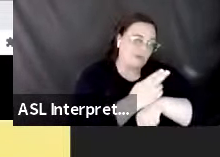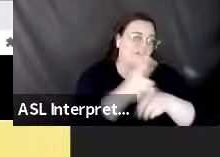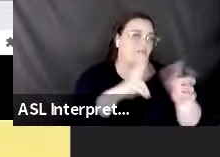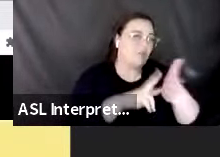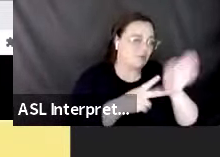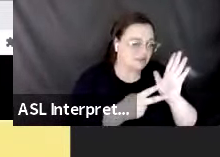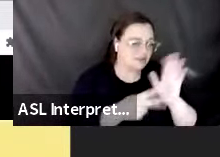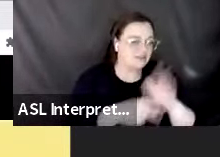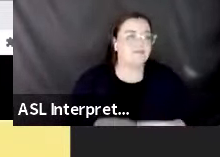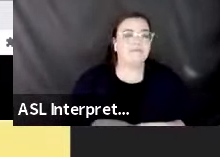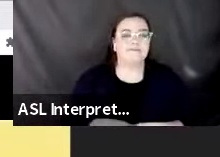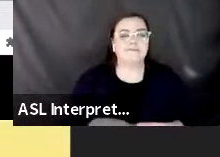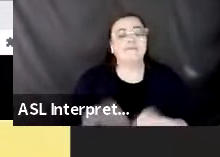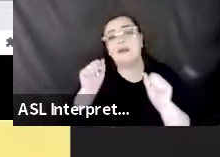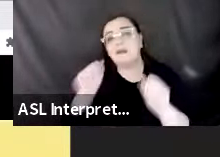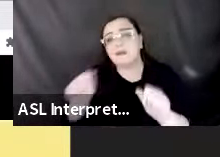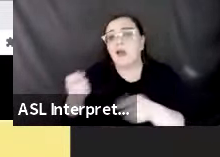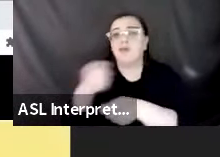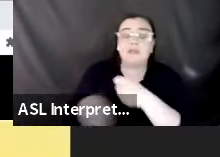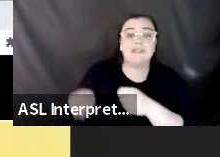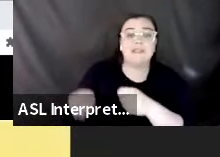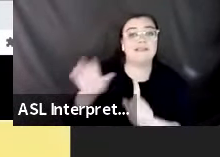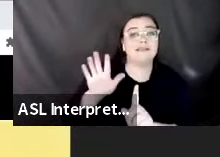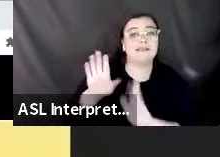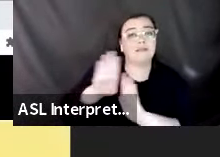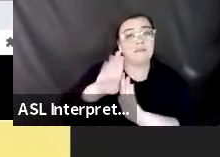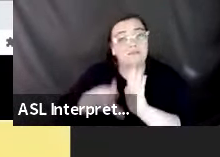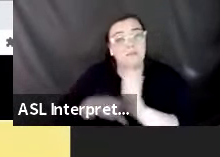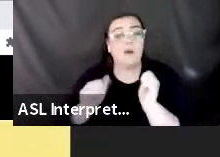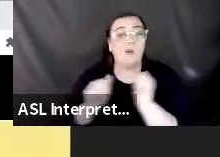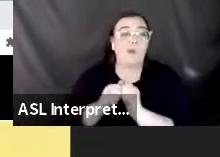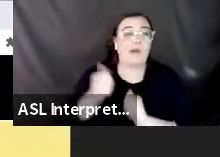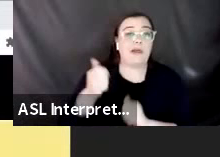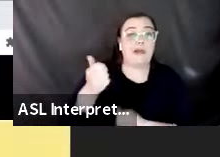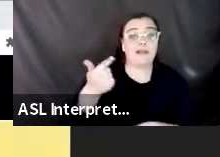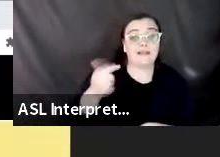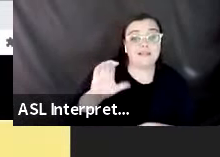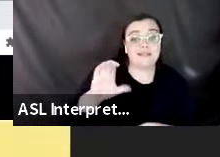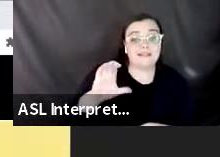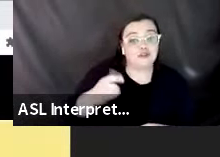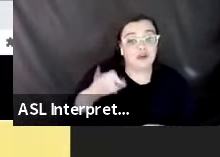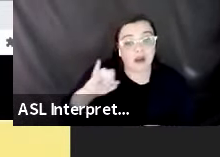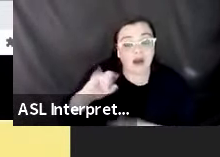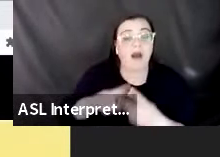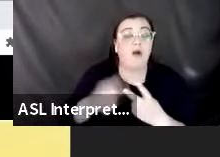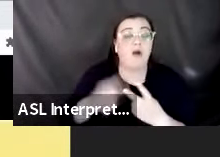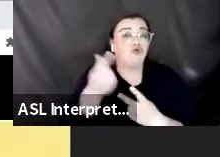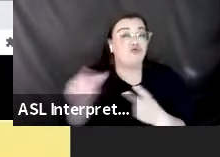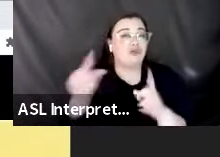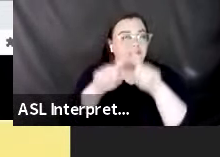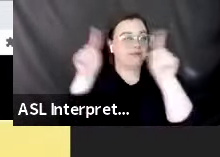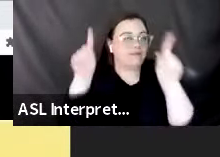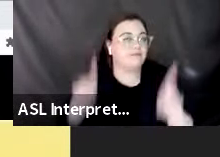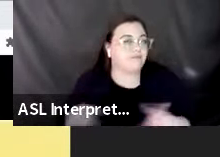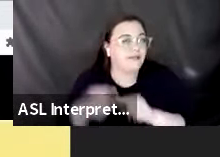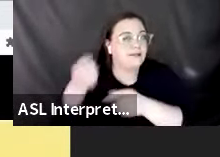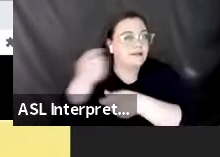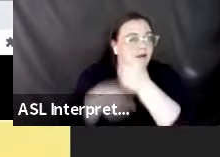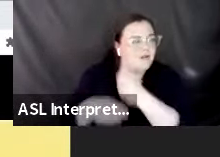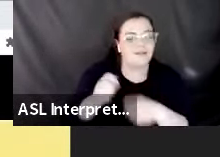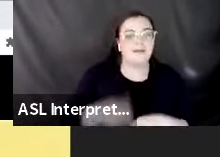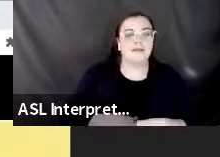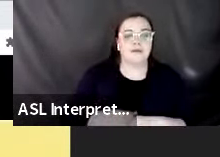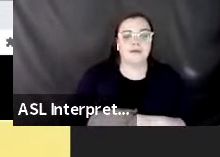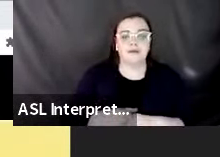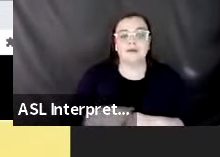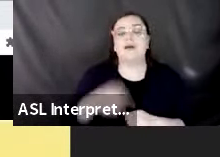through CGI or green screen. And what we are looking at is a session fee for the original, for the